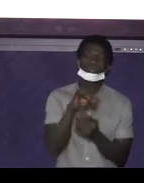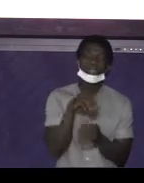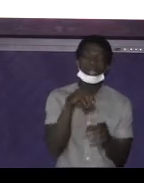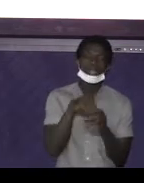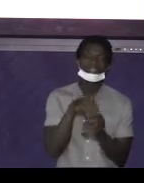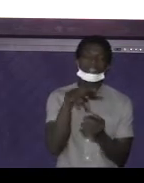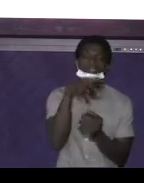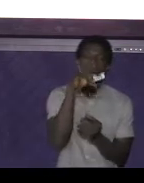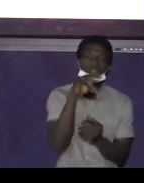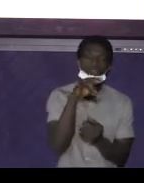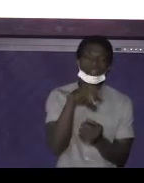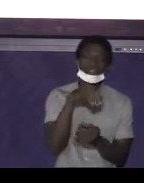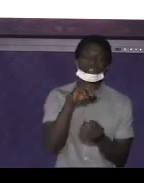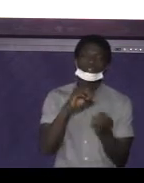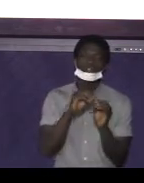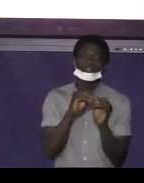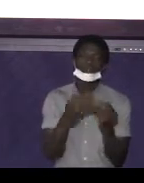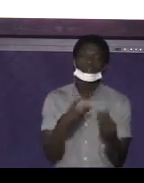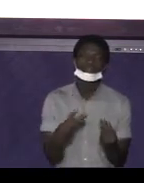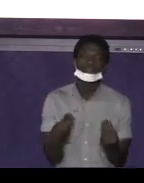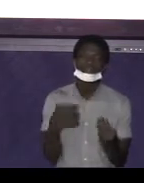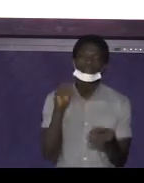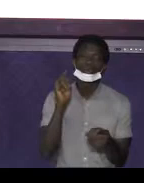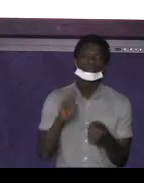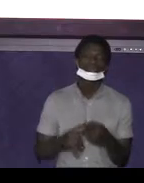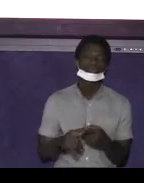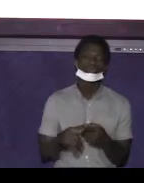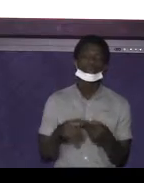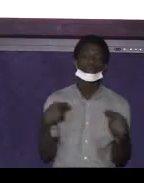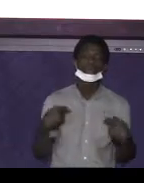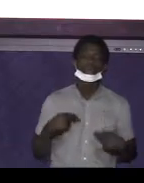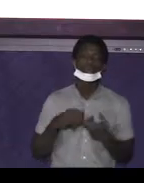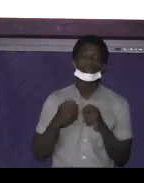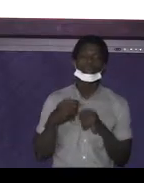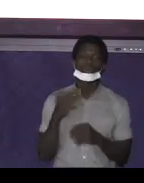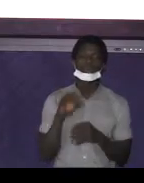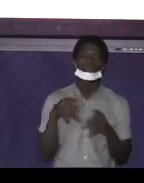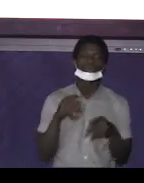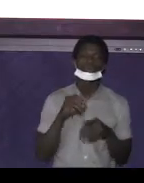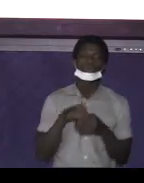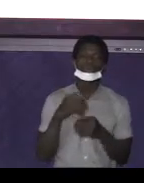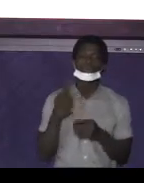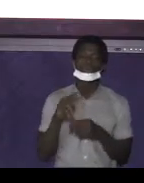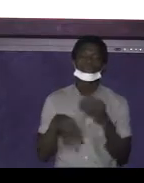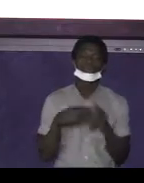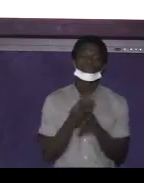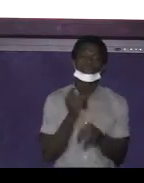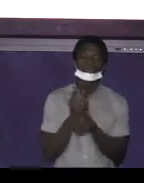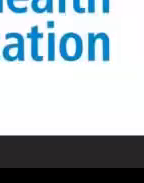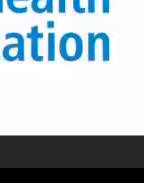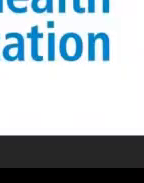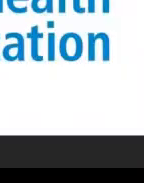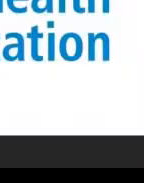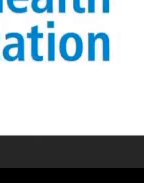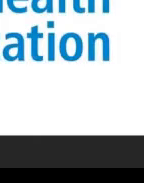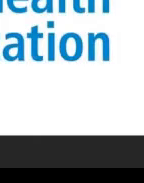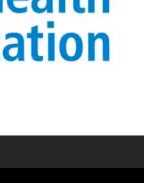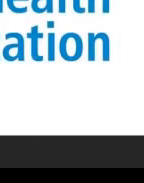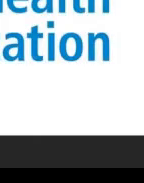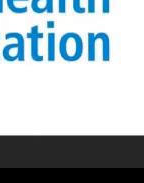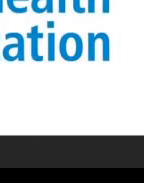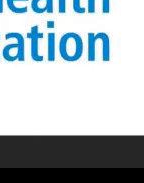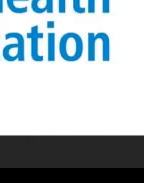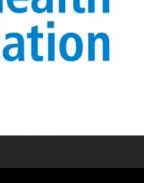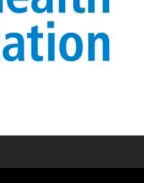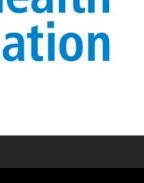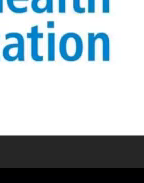in finding solutions to health problems of people in the world. Just like I told you in that story, that they